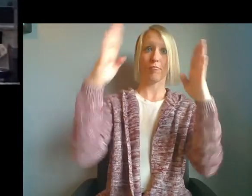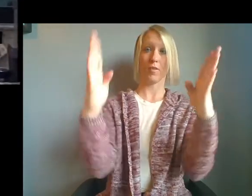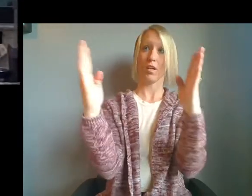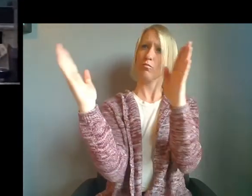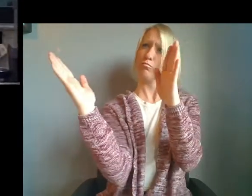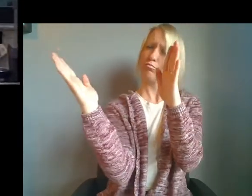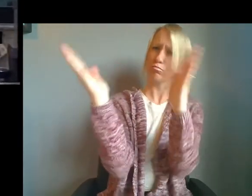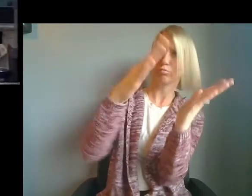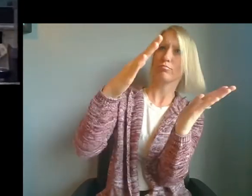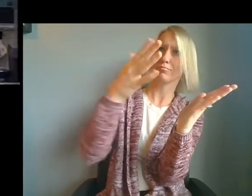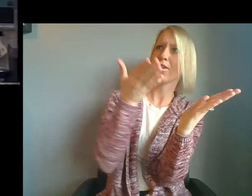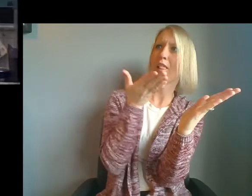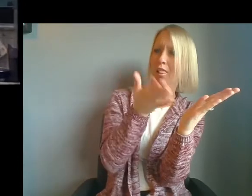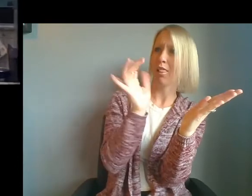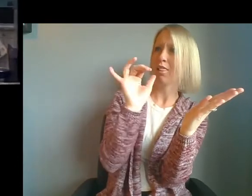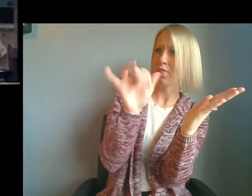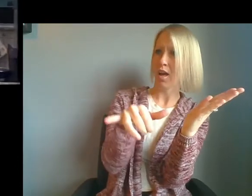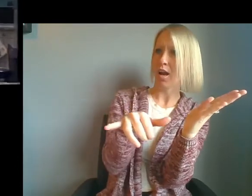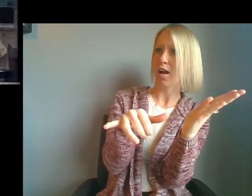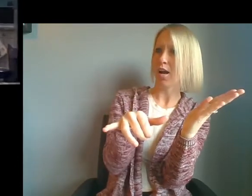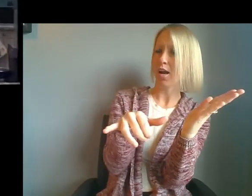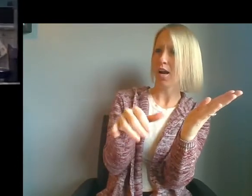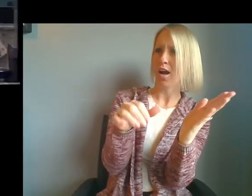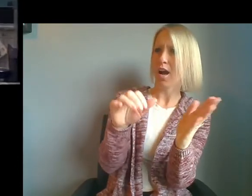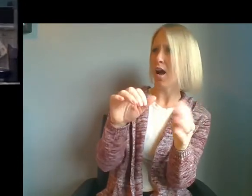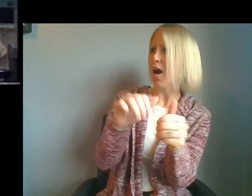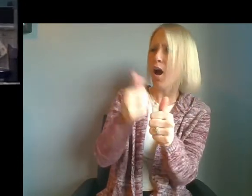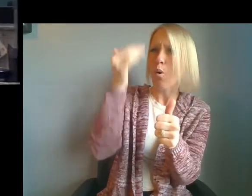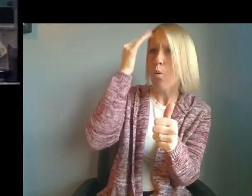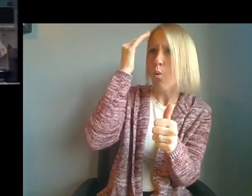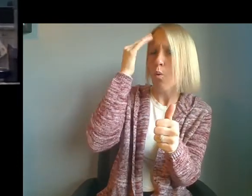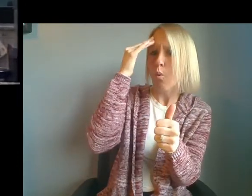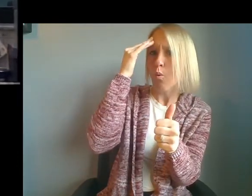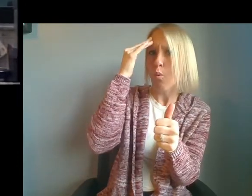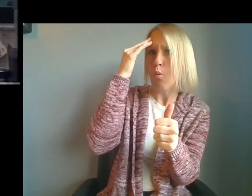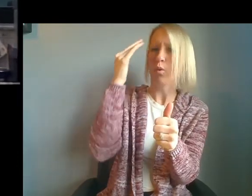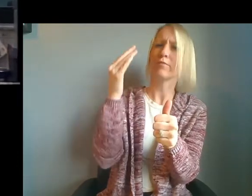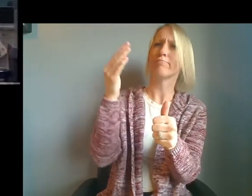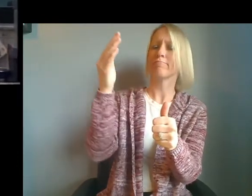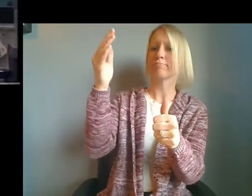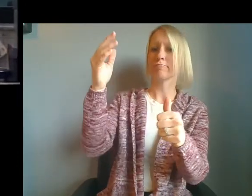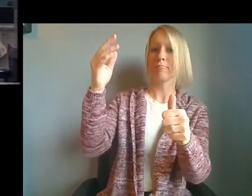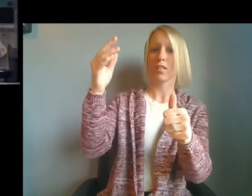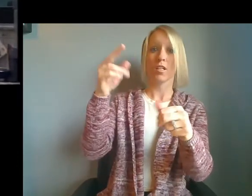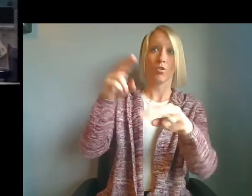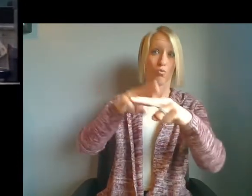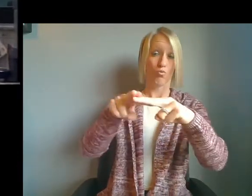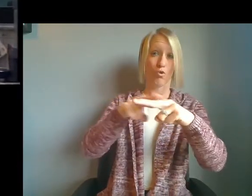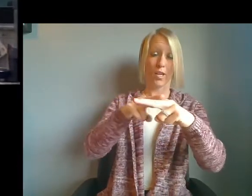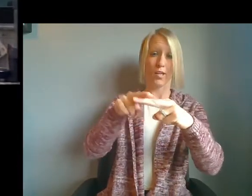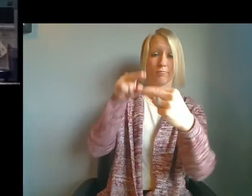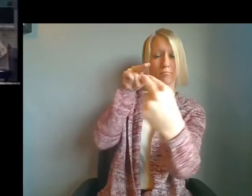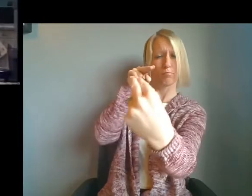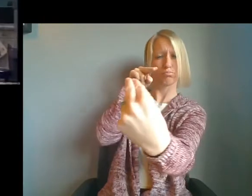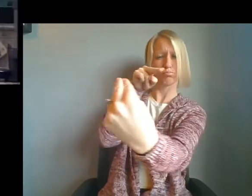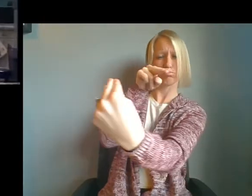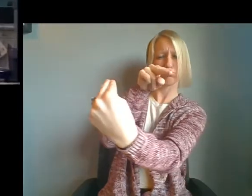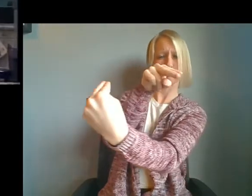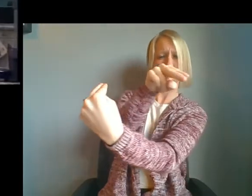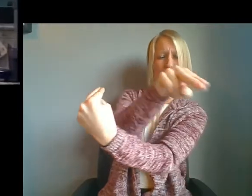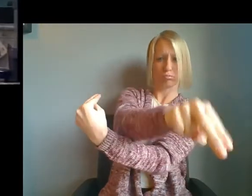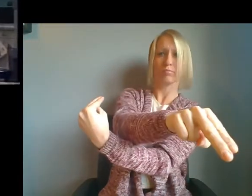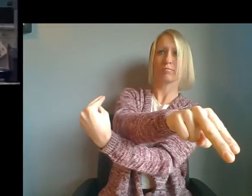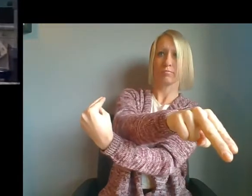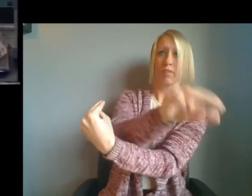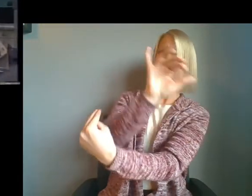parallel. I want you to look at the back of your desk and the front of your desk. They're parallel. I want you